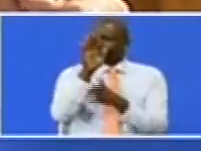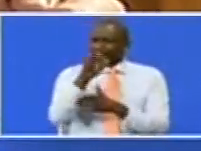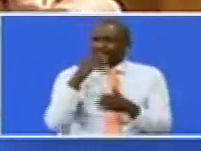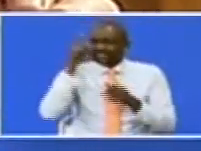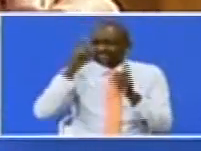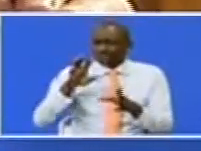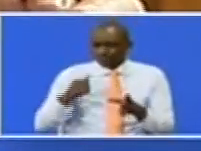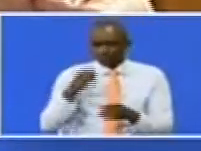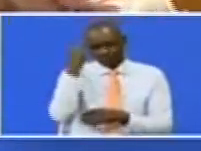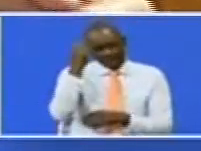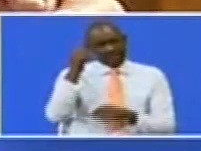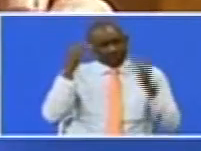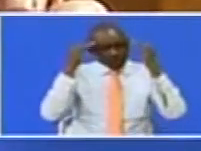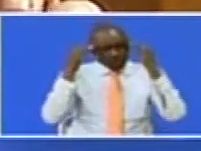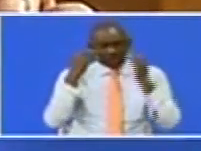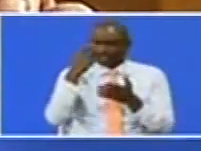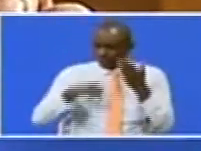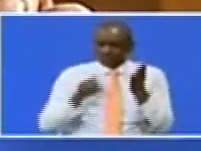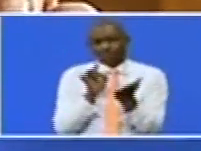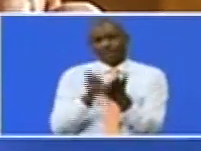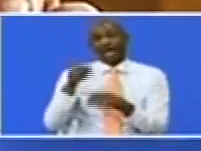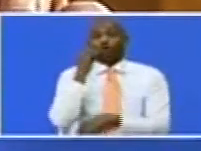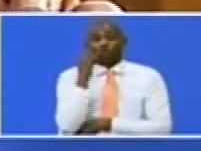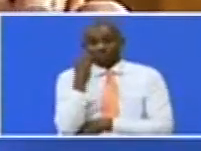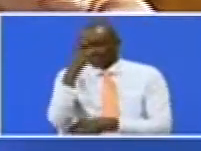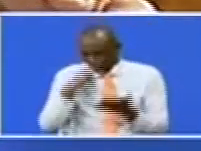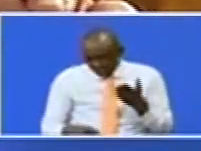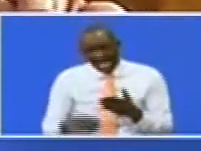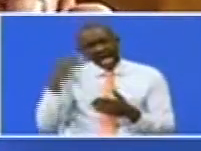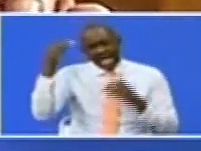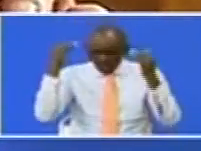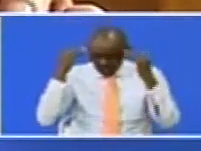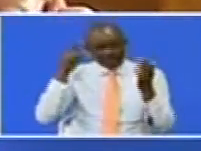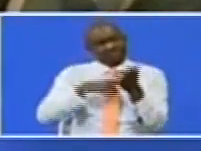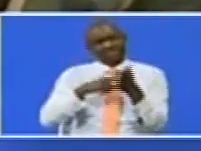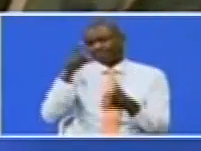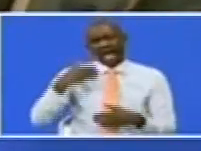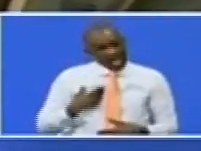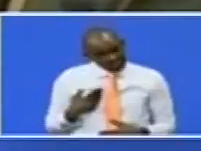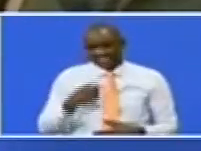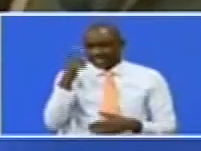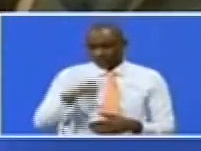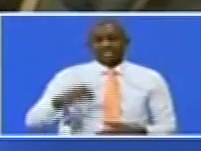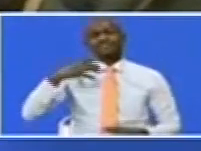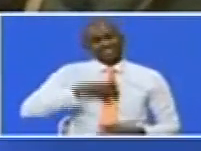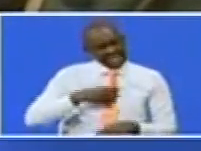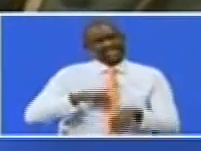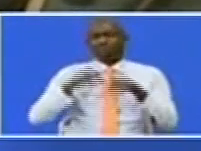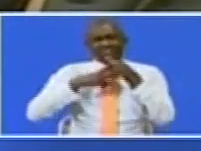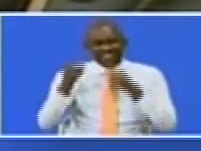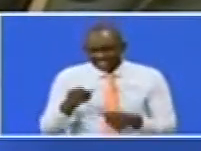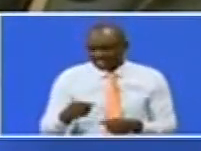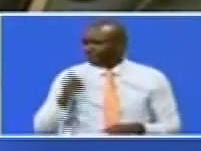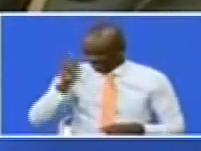by five High Court judges to send her home. She argued that the High Court had made a mistake in ruling that she retires at 70 instead